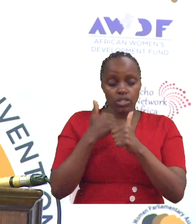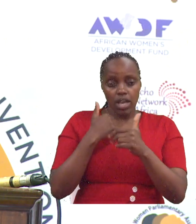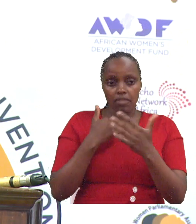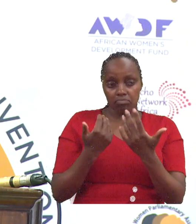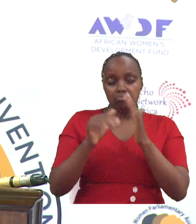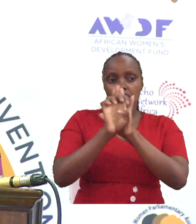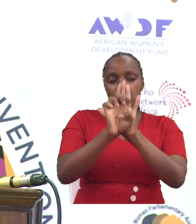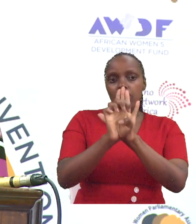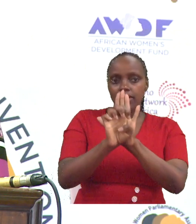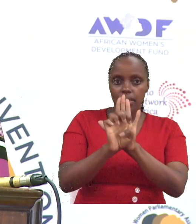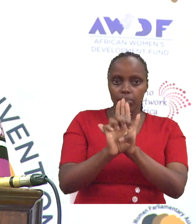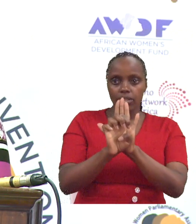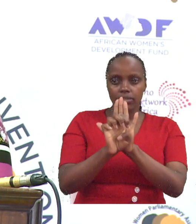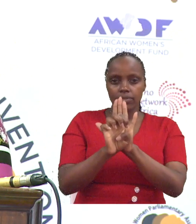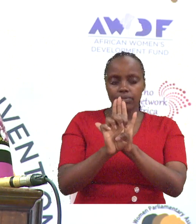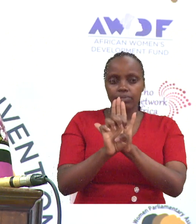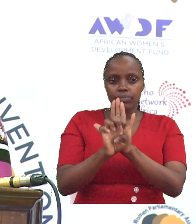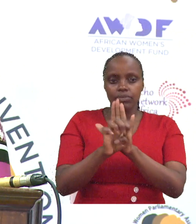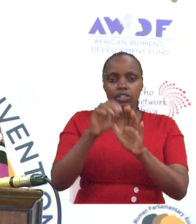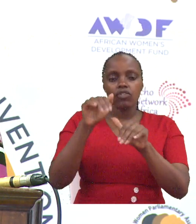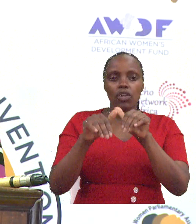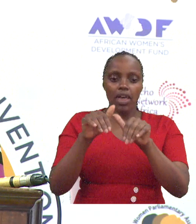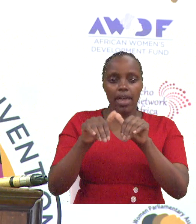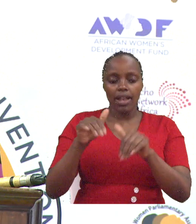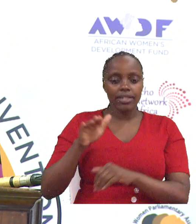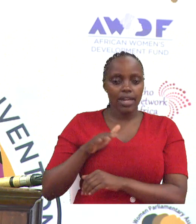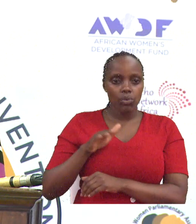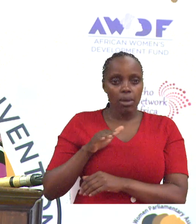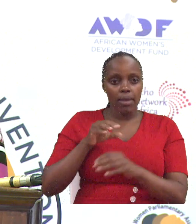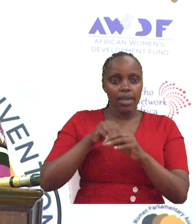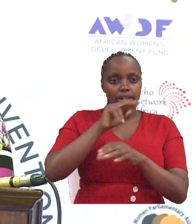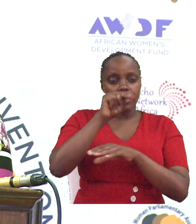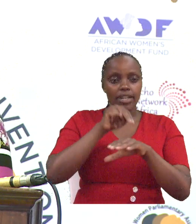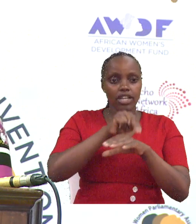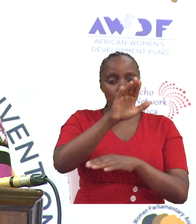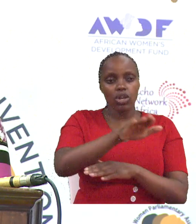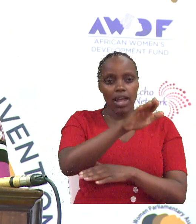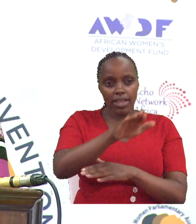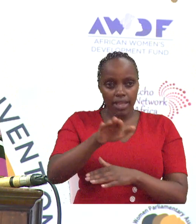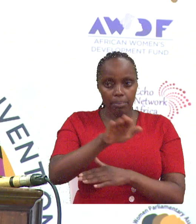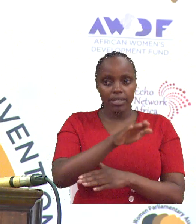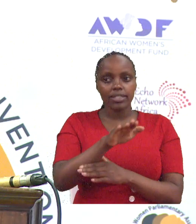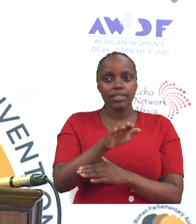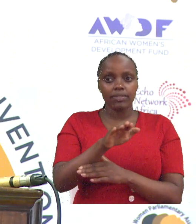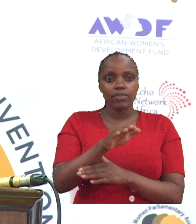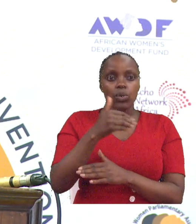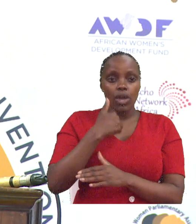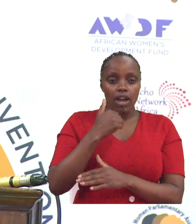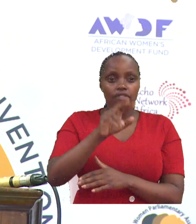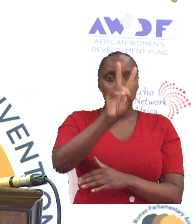For instance, for elected women in National Assembly, we